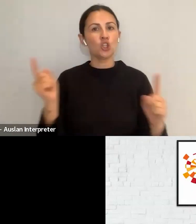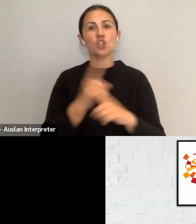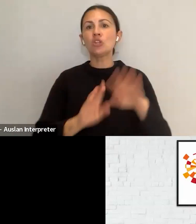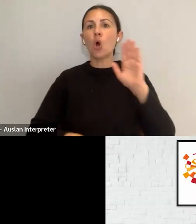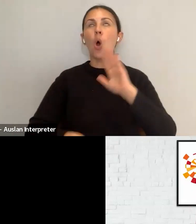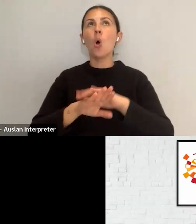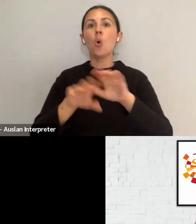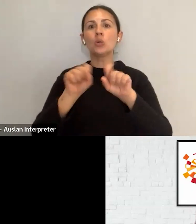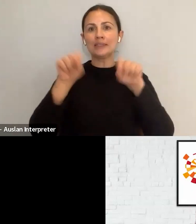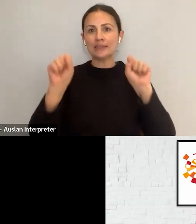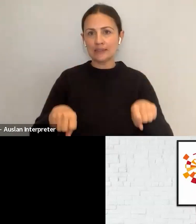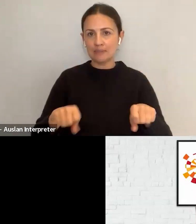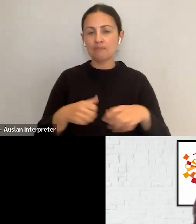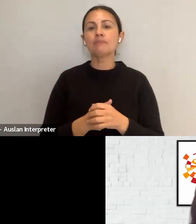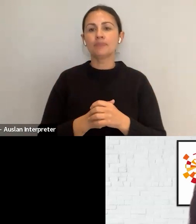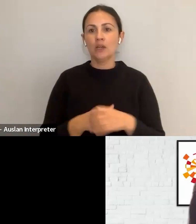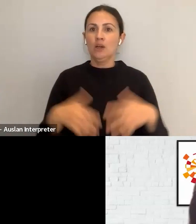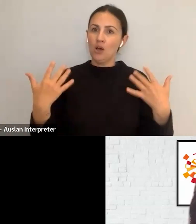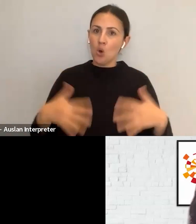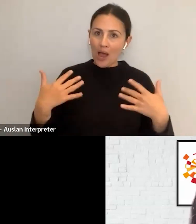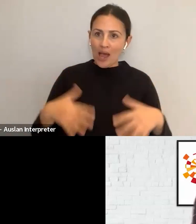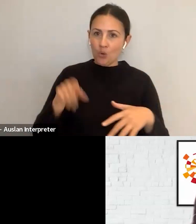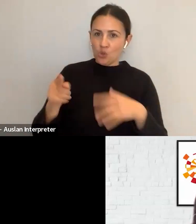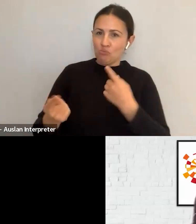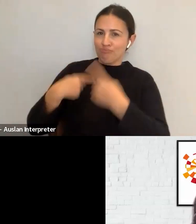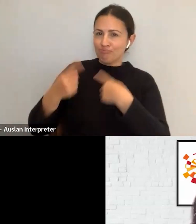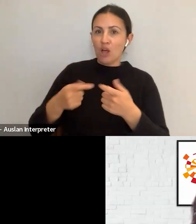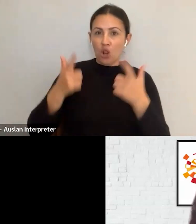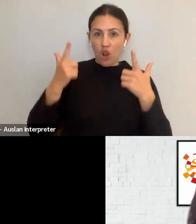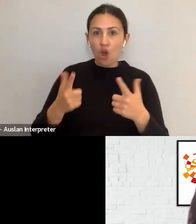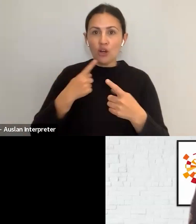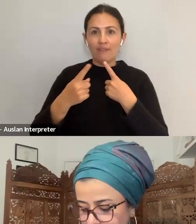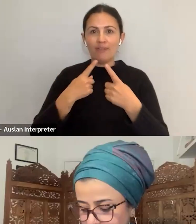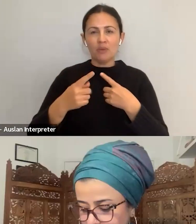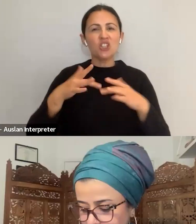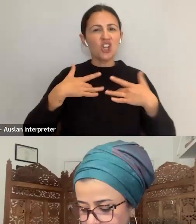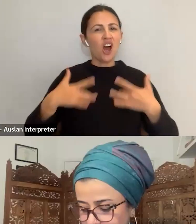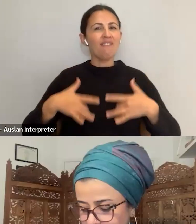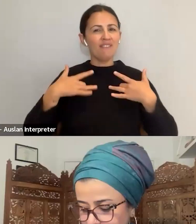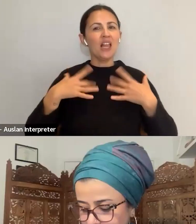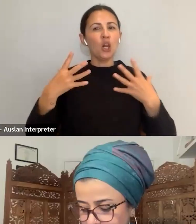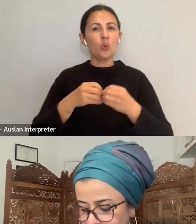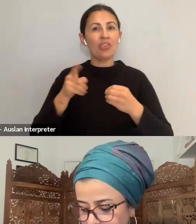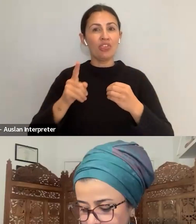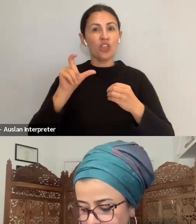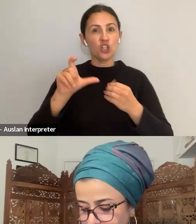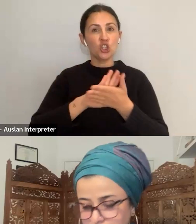change. Wow, there was a lot to unpack there, which I think we will in the conversation. So